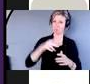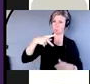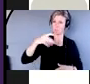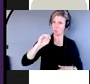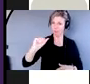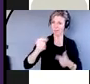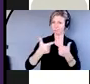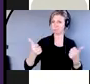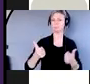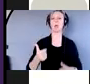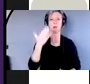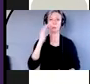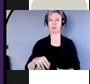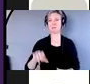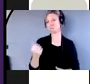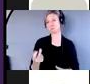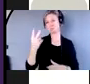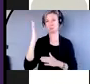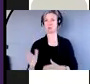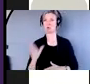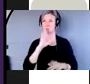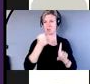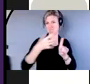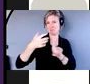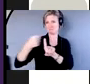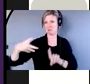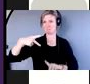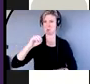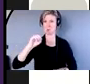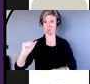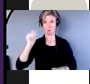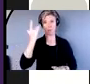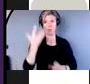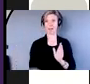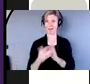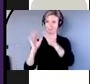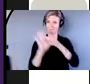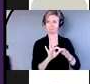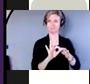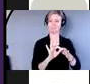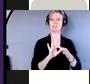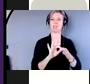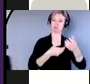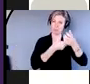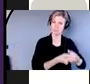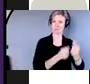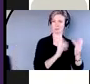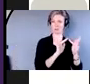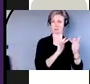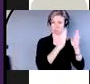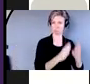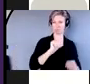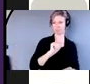say, I think our speakers will talk about that because it really goes into this trusted contact person as we move into the Ontario Securities